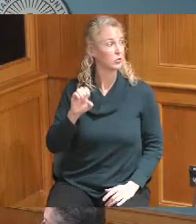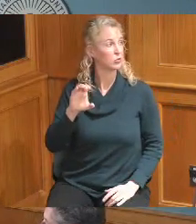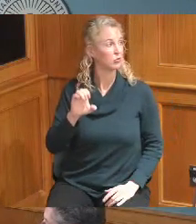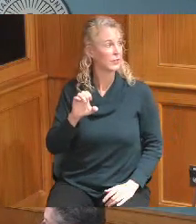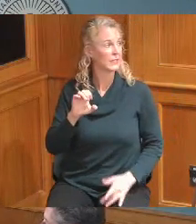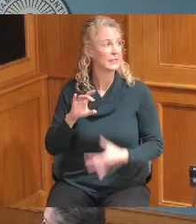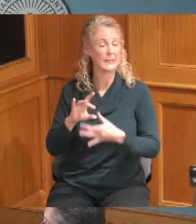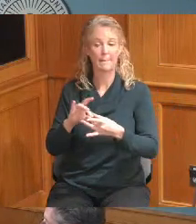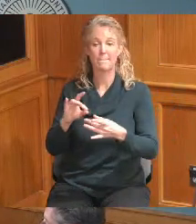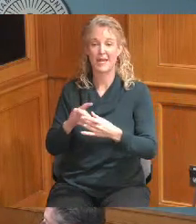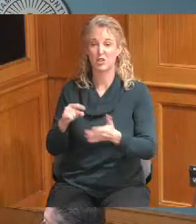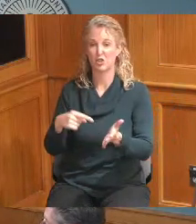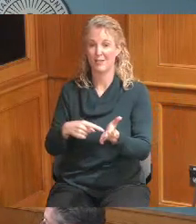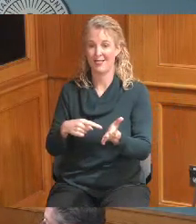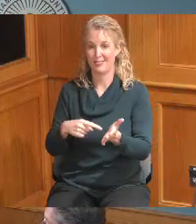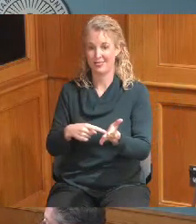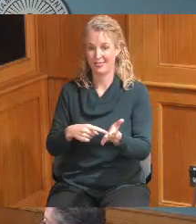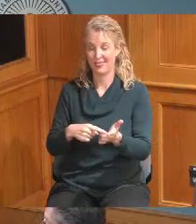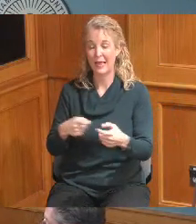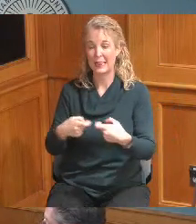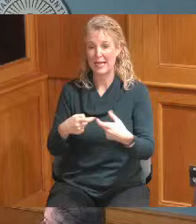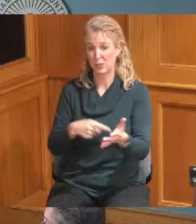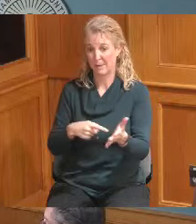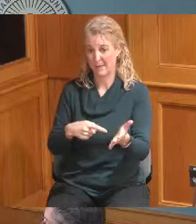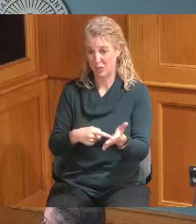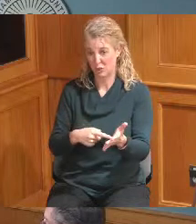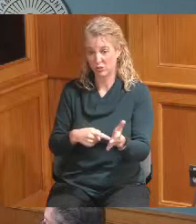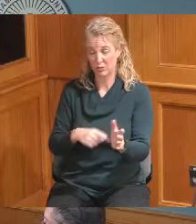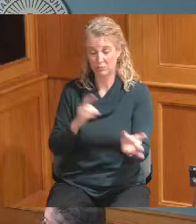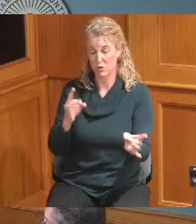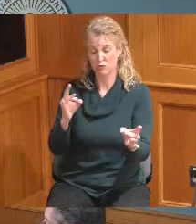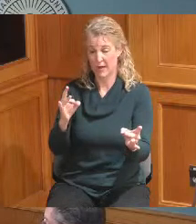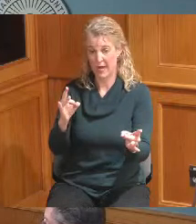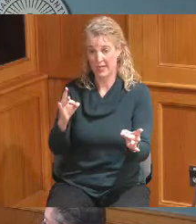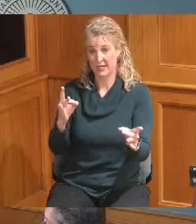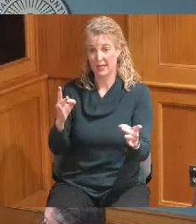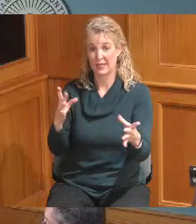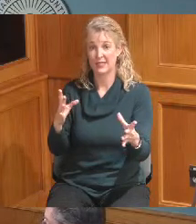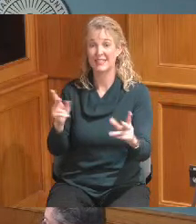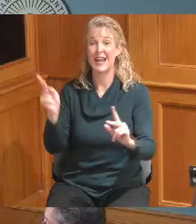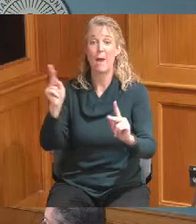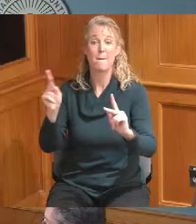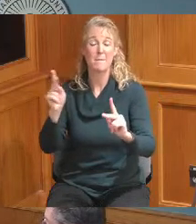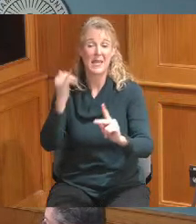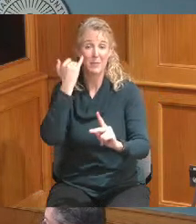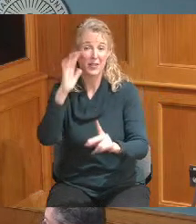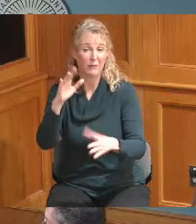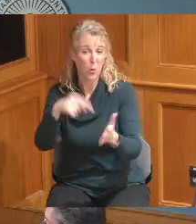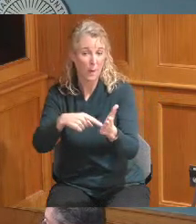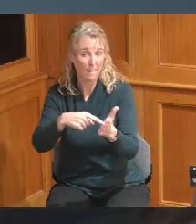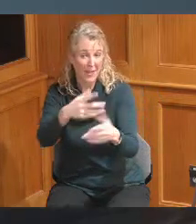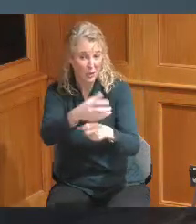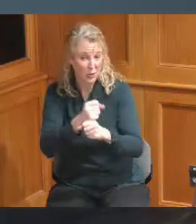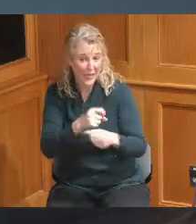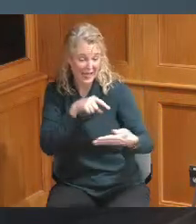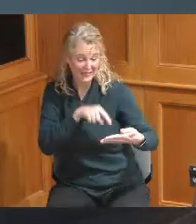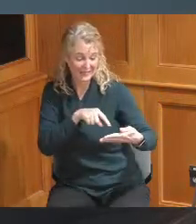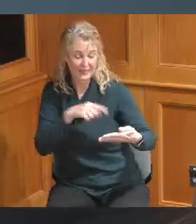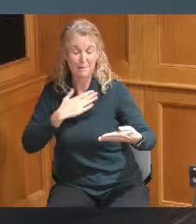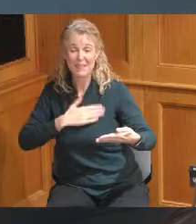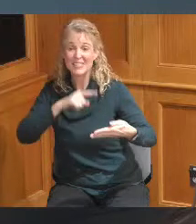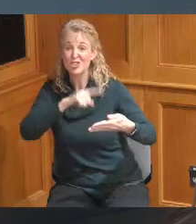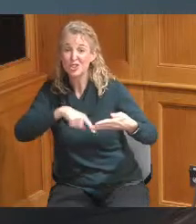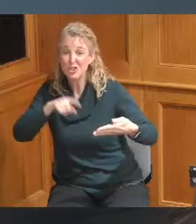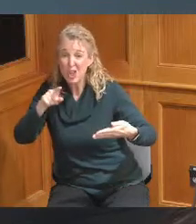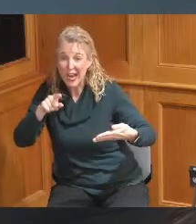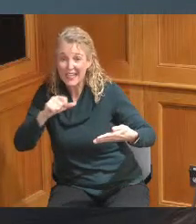electric bills, and they are crazy. But I would just advise whoever is getting their bill to check your bill and make sure there's